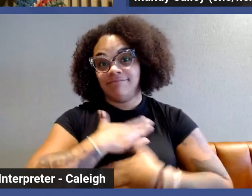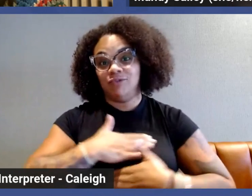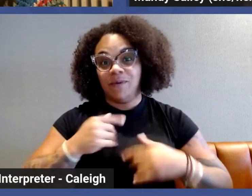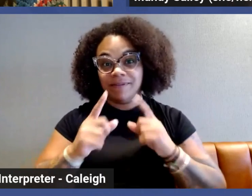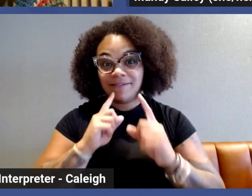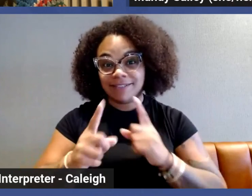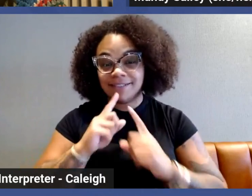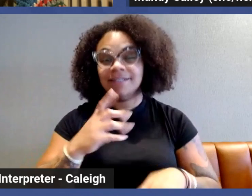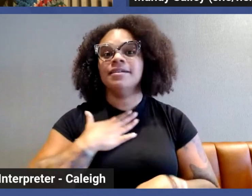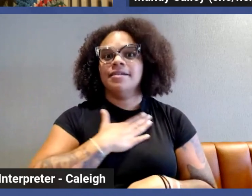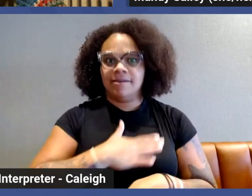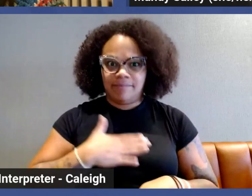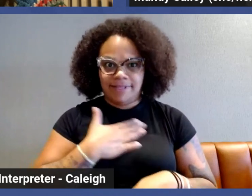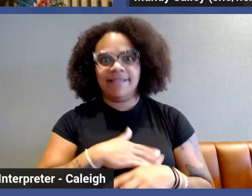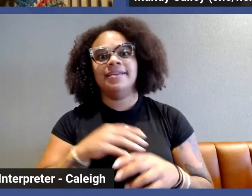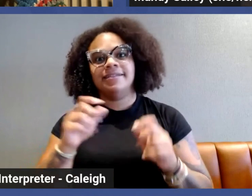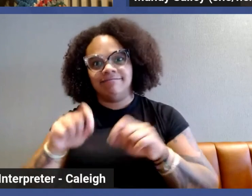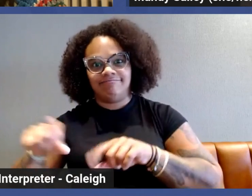conversation, please head over to